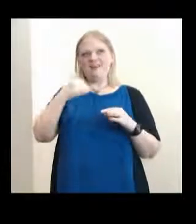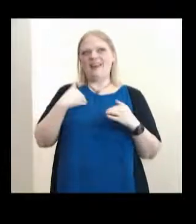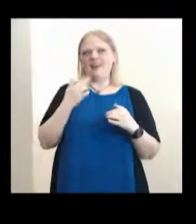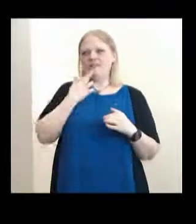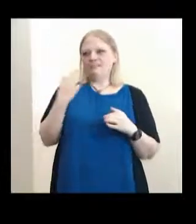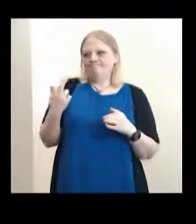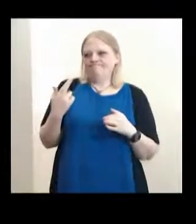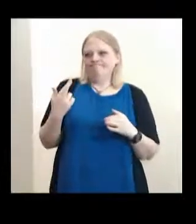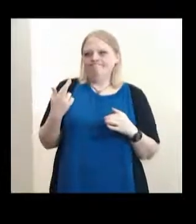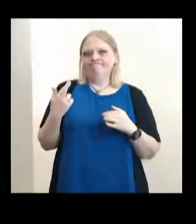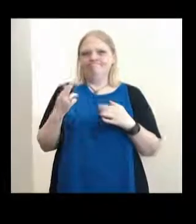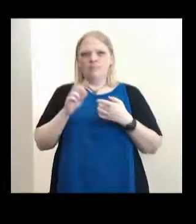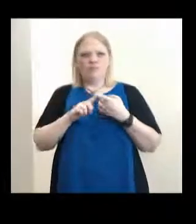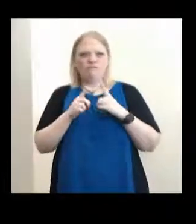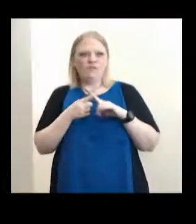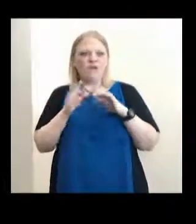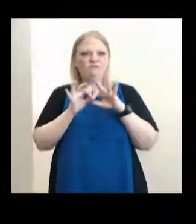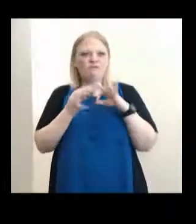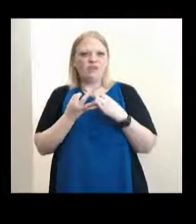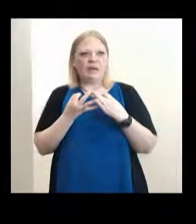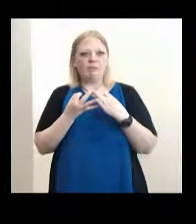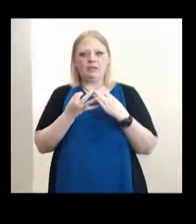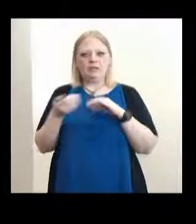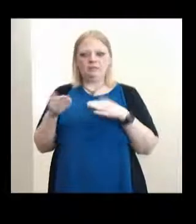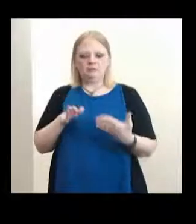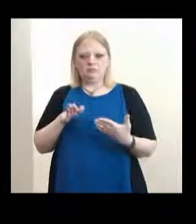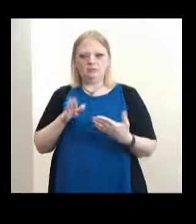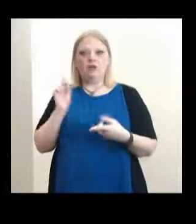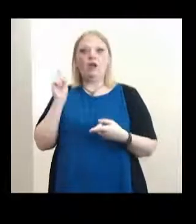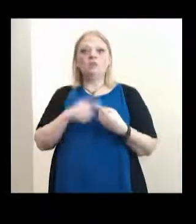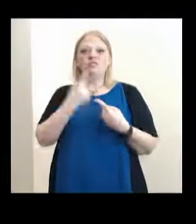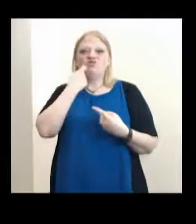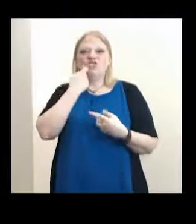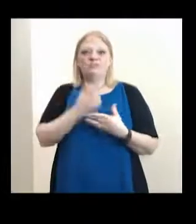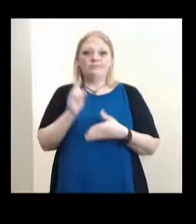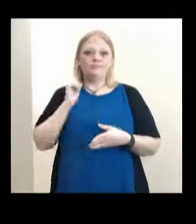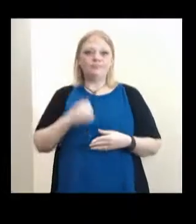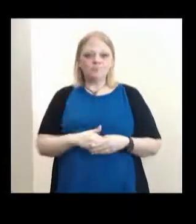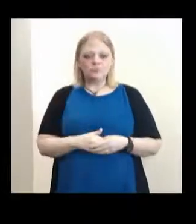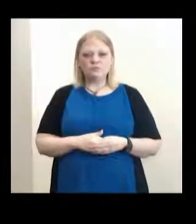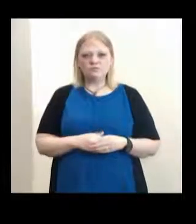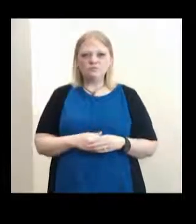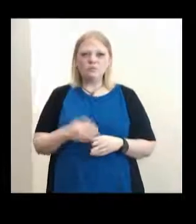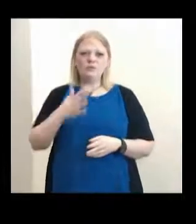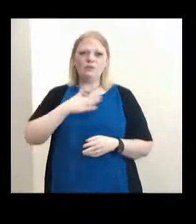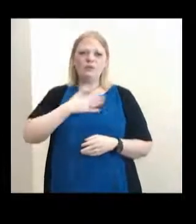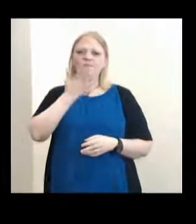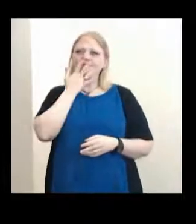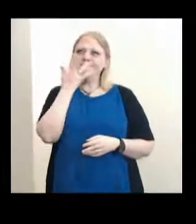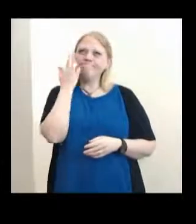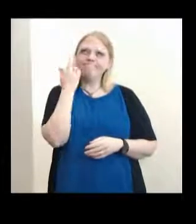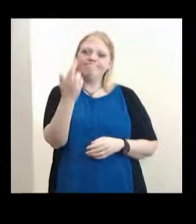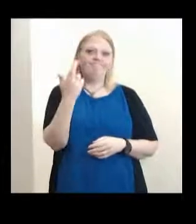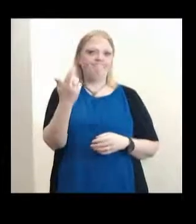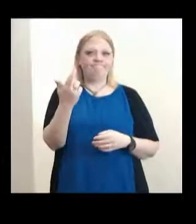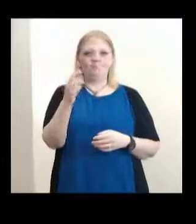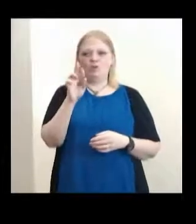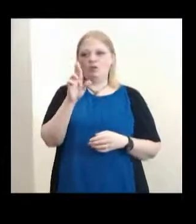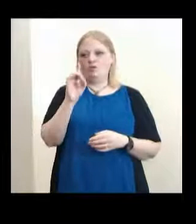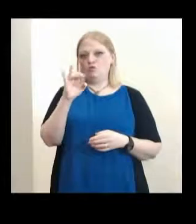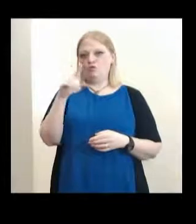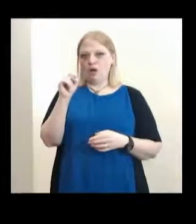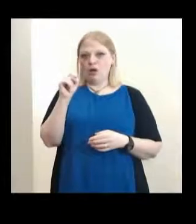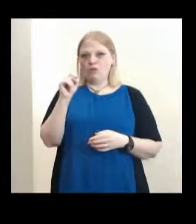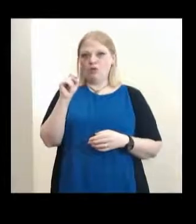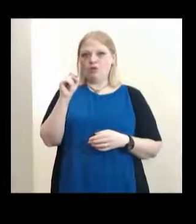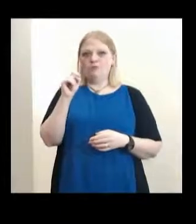friend or family member who died from COVID-19 until this past week, when a very good friend of mine, Robert